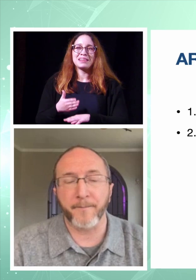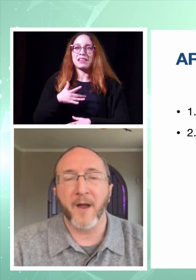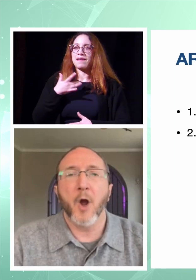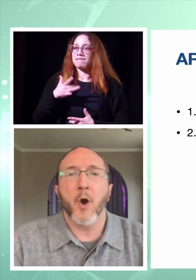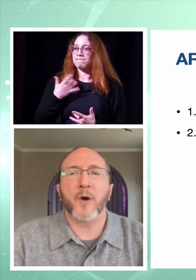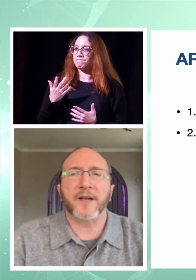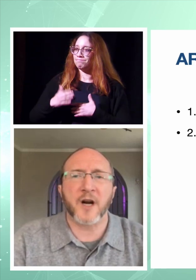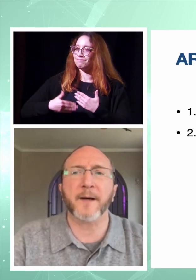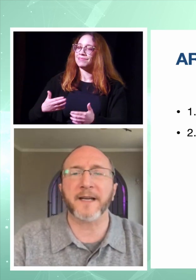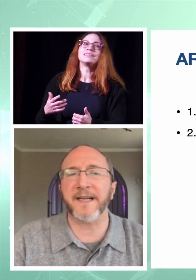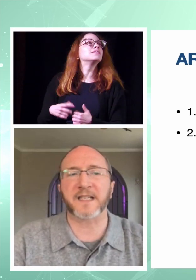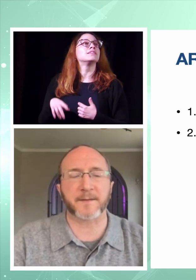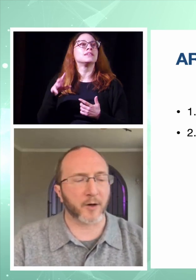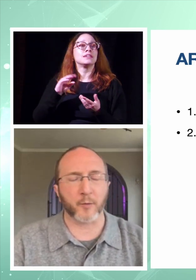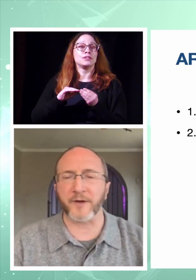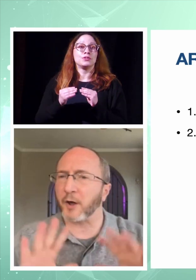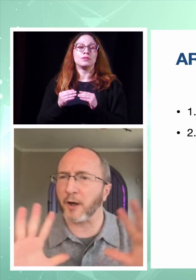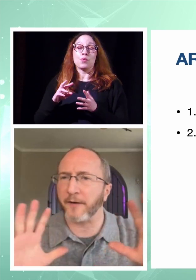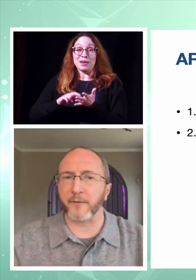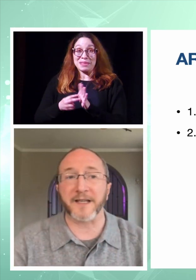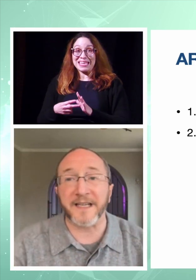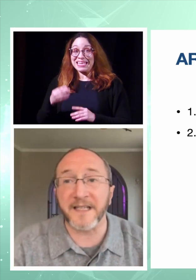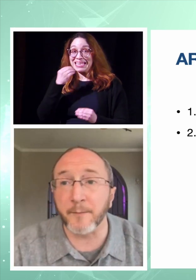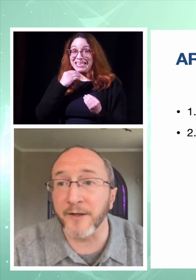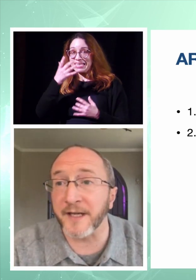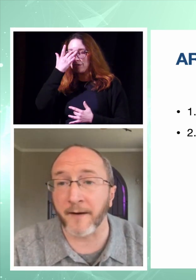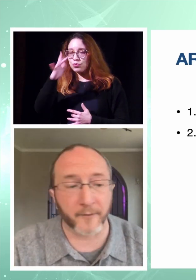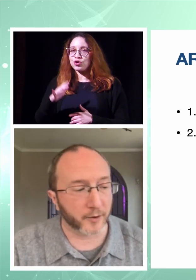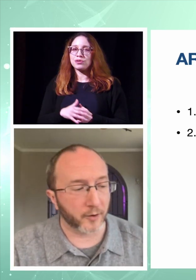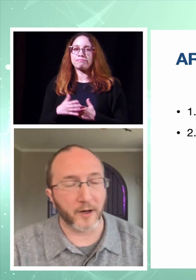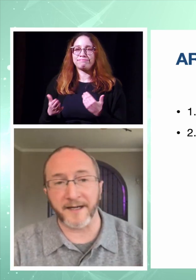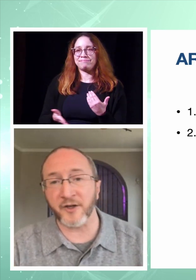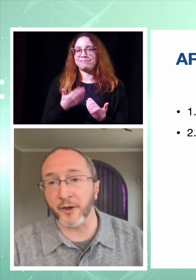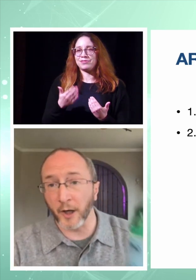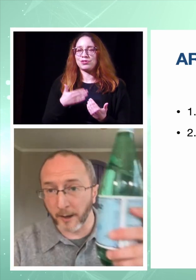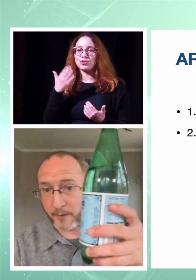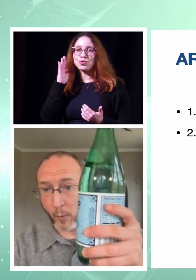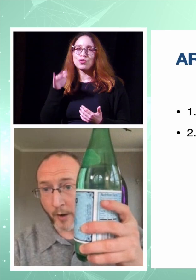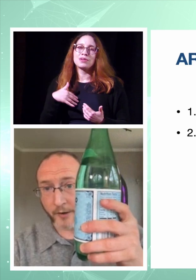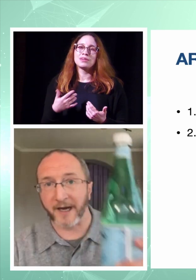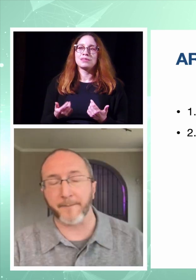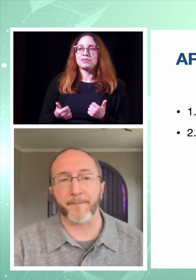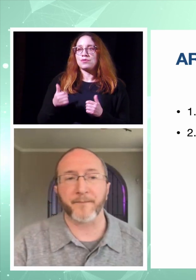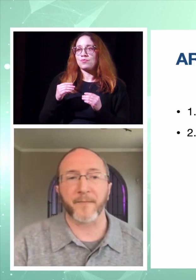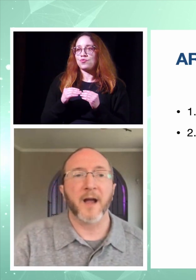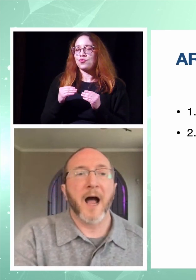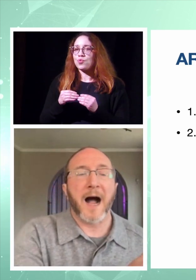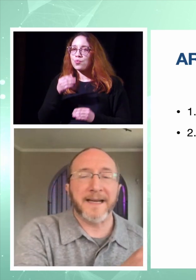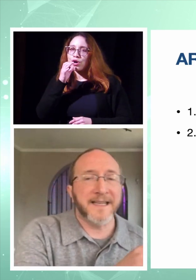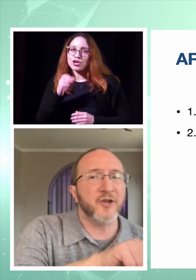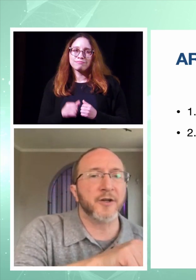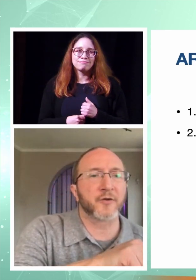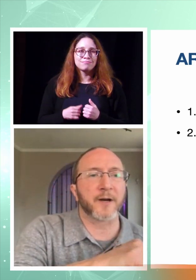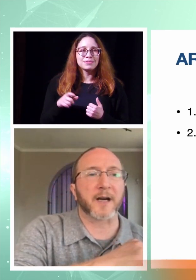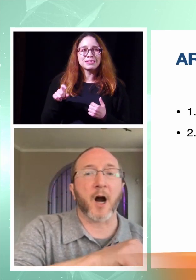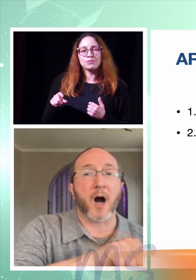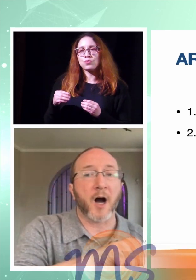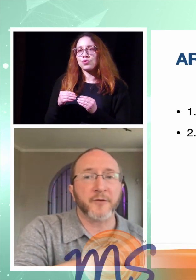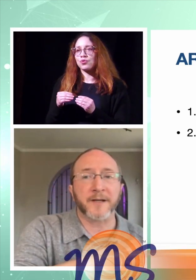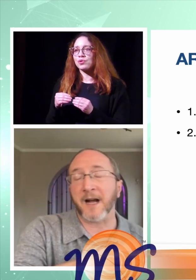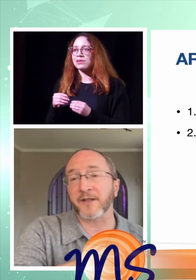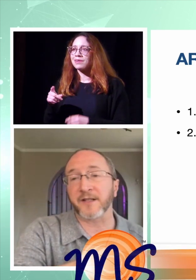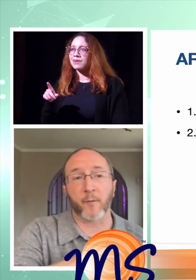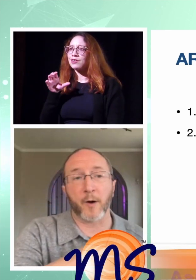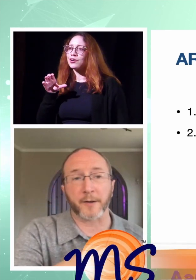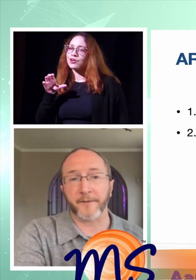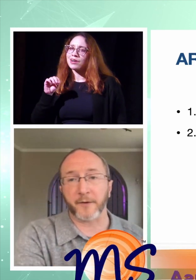fare. When I talk about eating smart, we start off really easy breezy cover girl. I need you to up your water game. I need you to drink